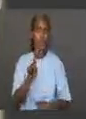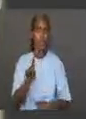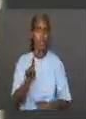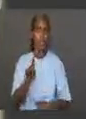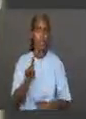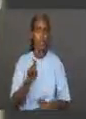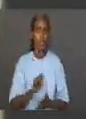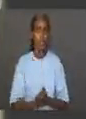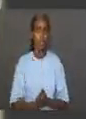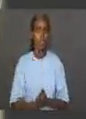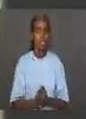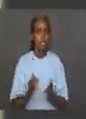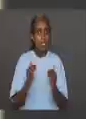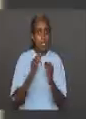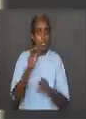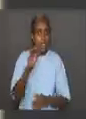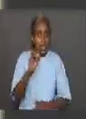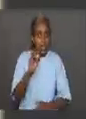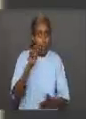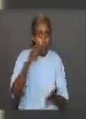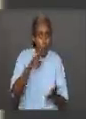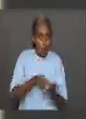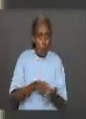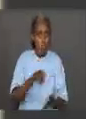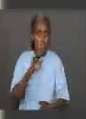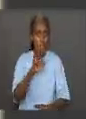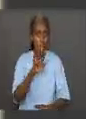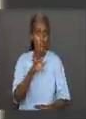3.21 is